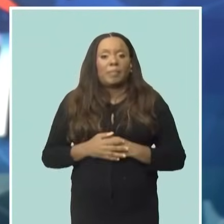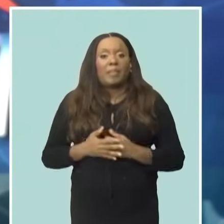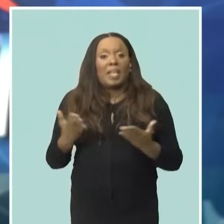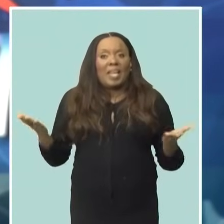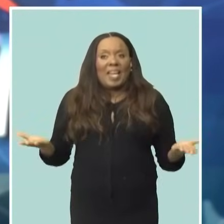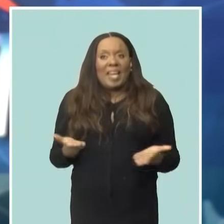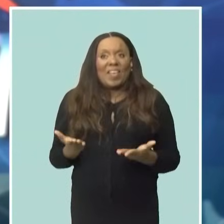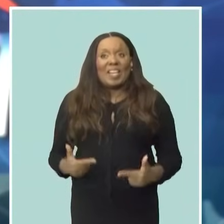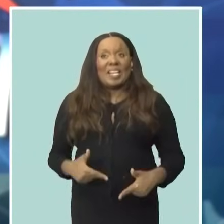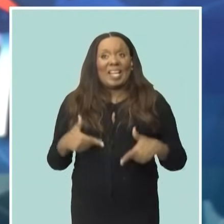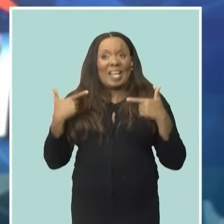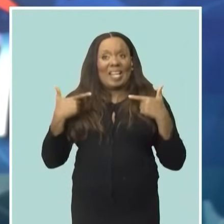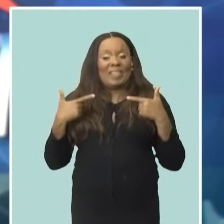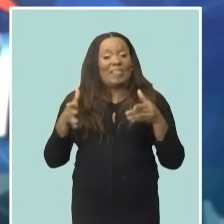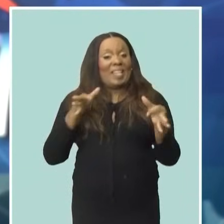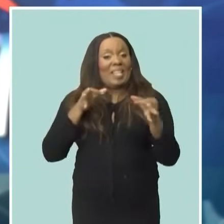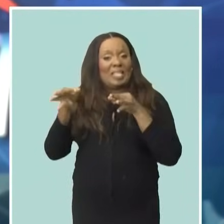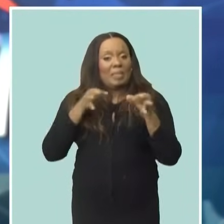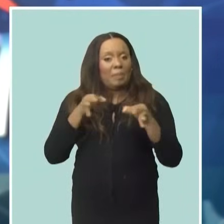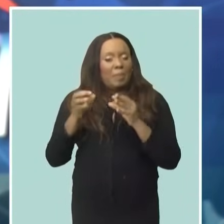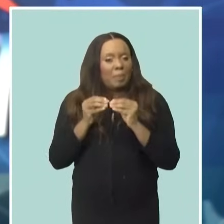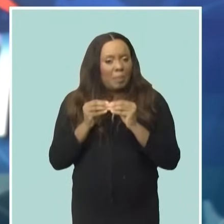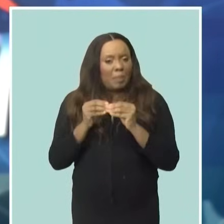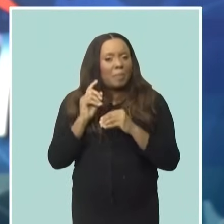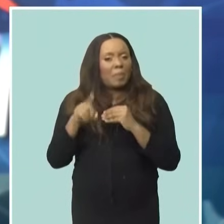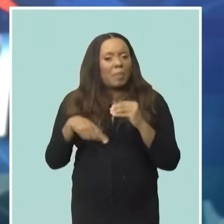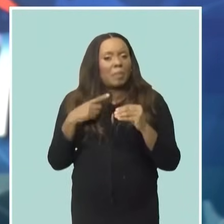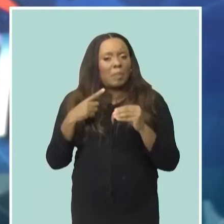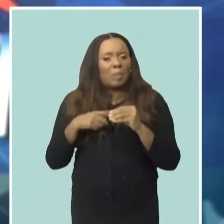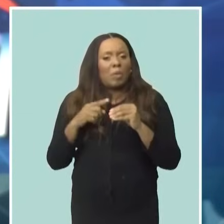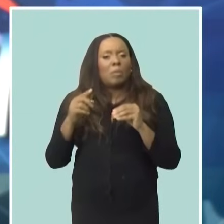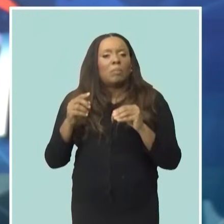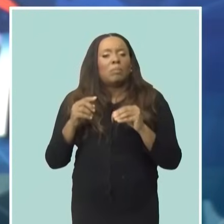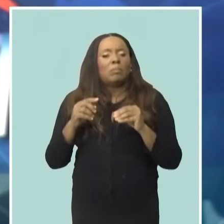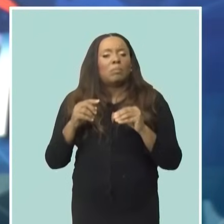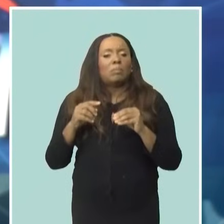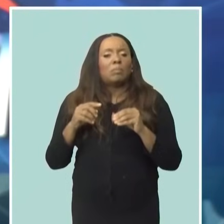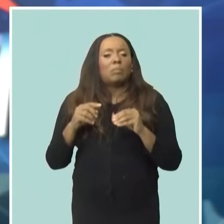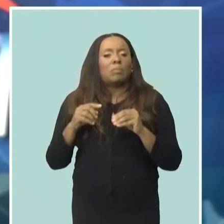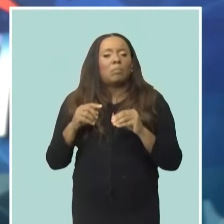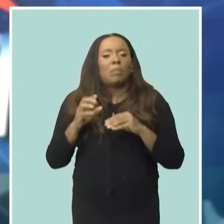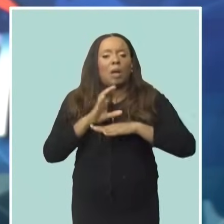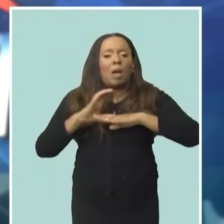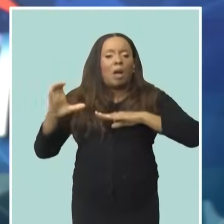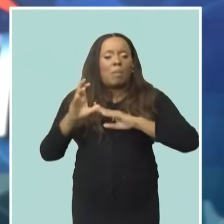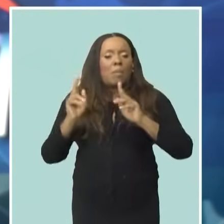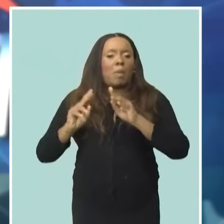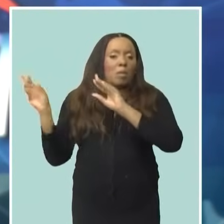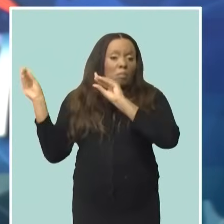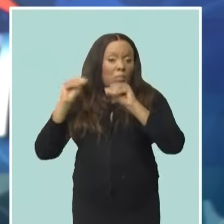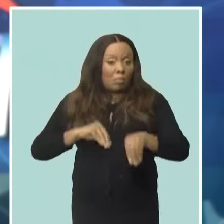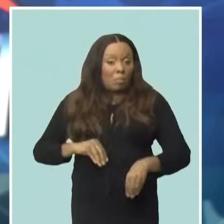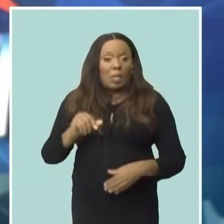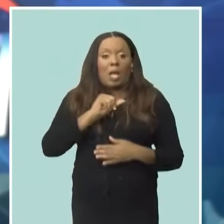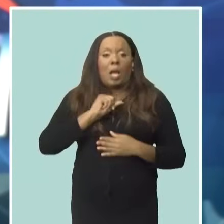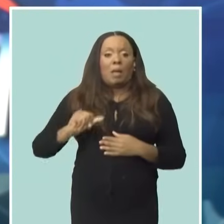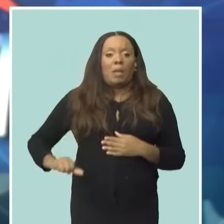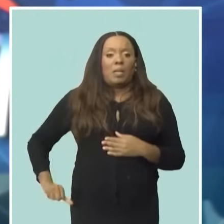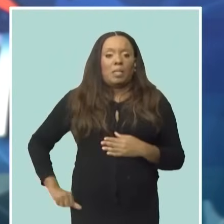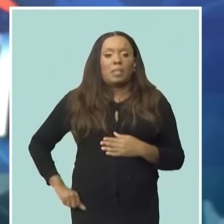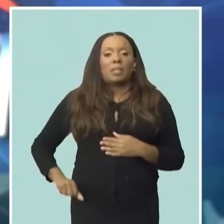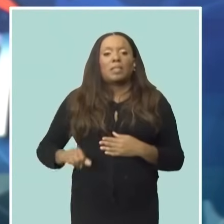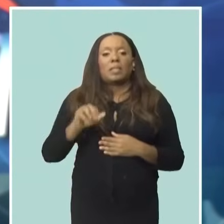greater understanding of the issues as they relate to managed migration and the free movement of CARICOM nationals is Ambassador to CARICOM,